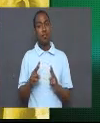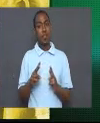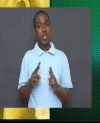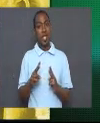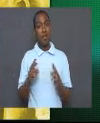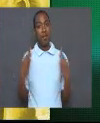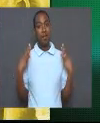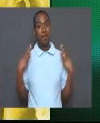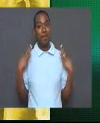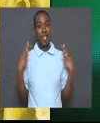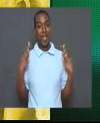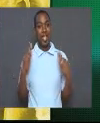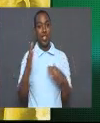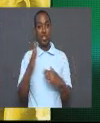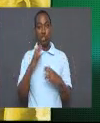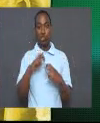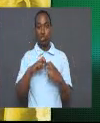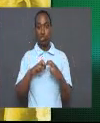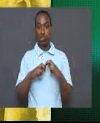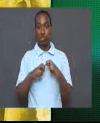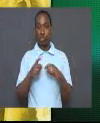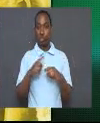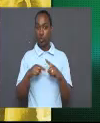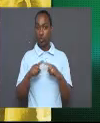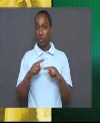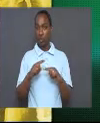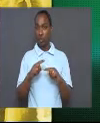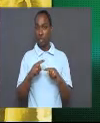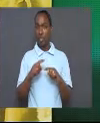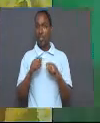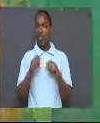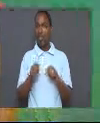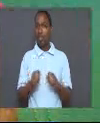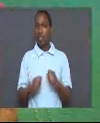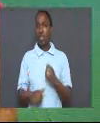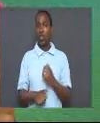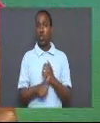health problems could be seriously affected.